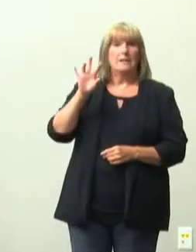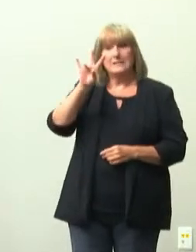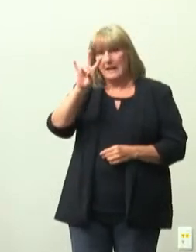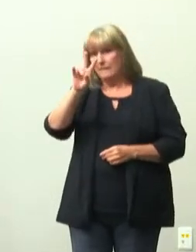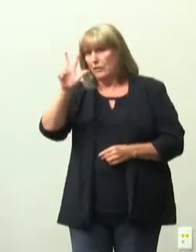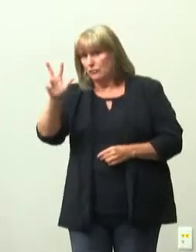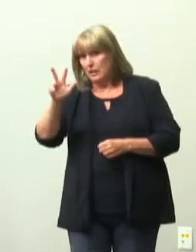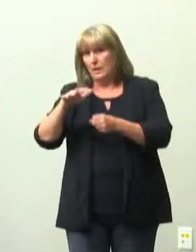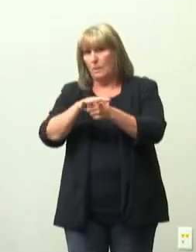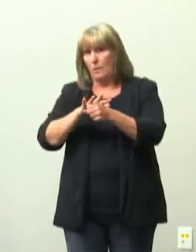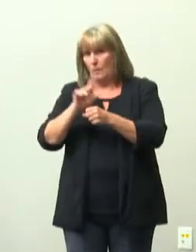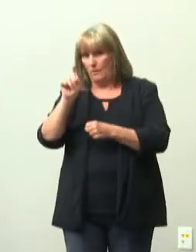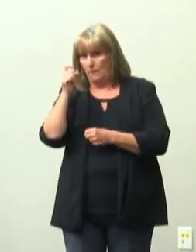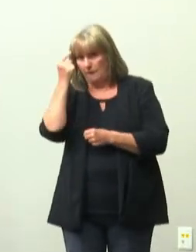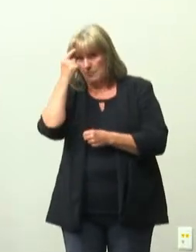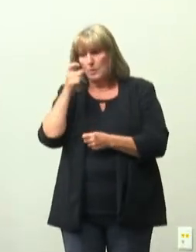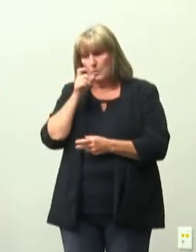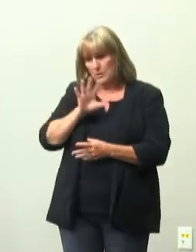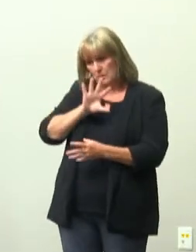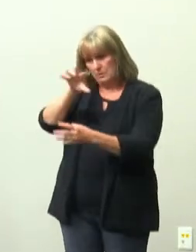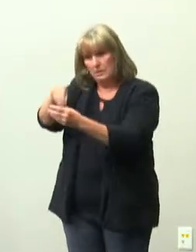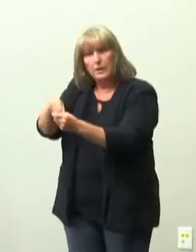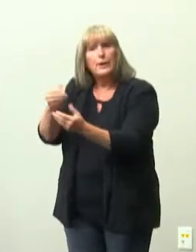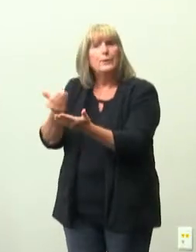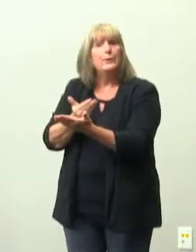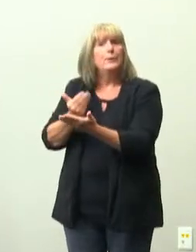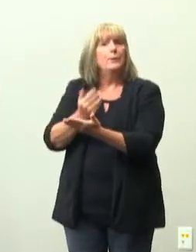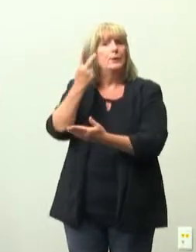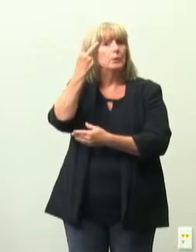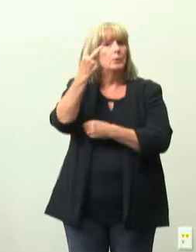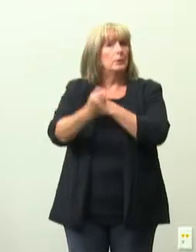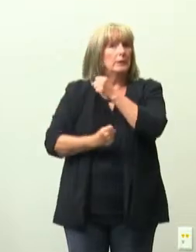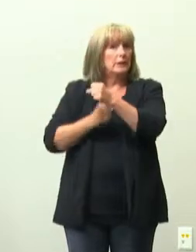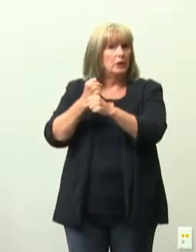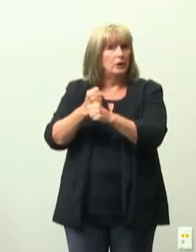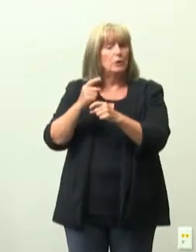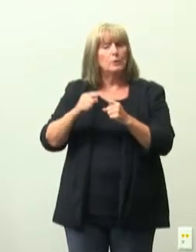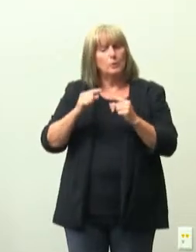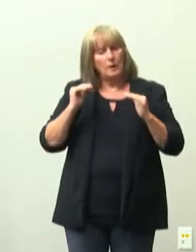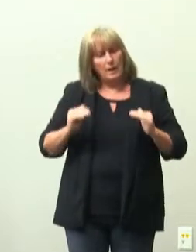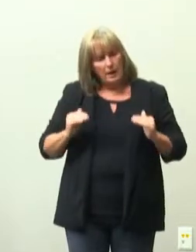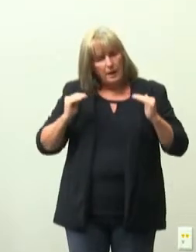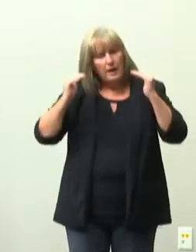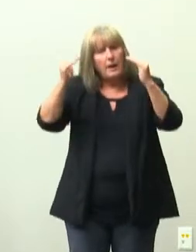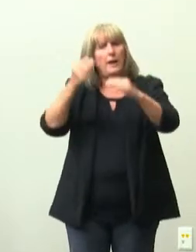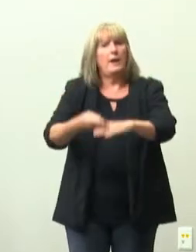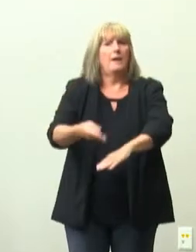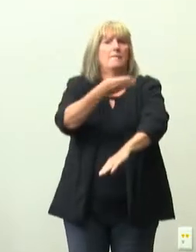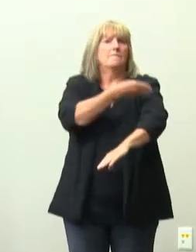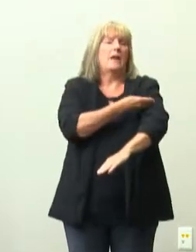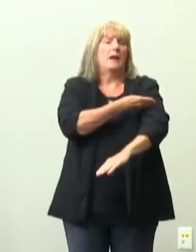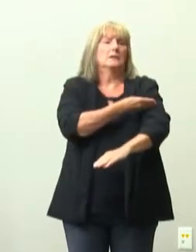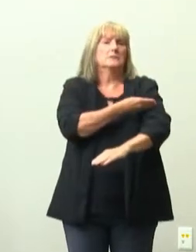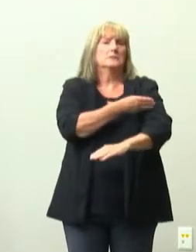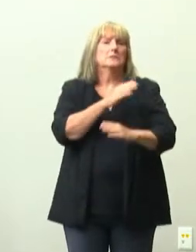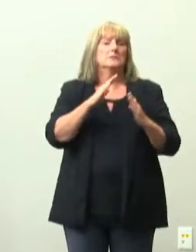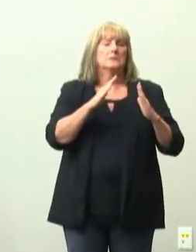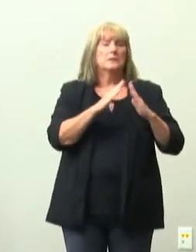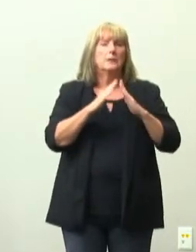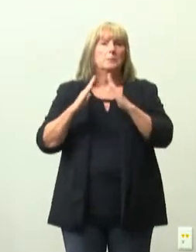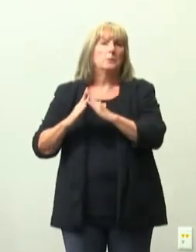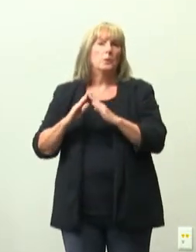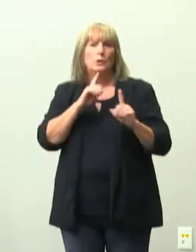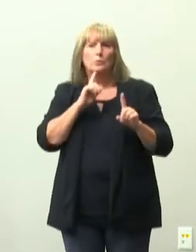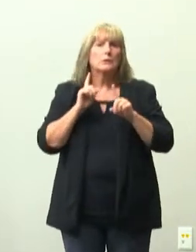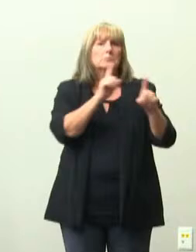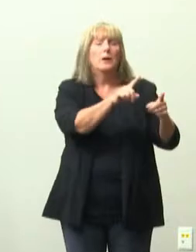73 local governments participating in this new 2-year Advancing Health Literacy to Enhance Equitable Community Responses to